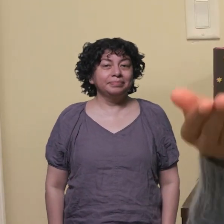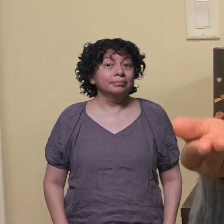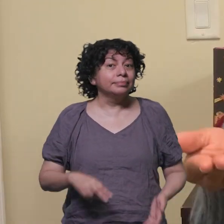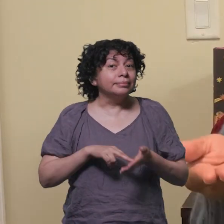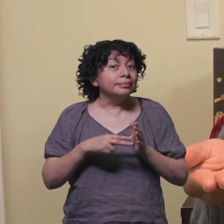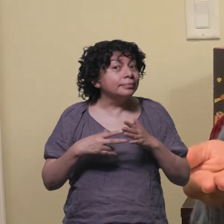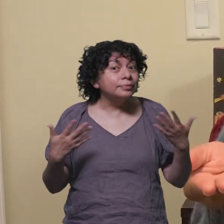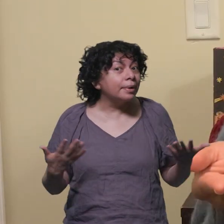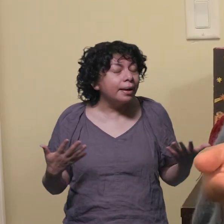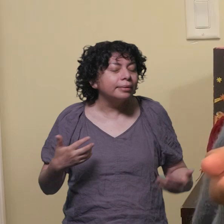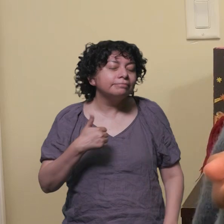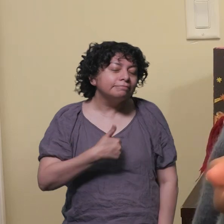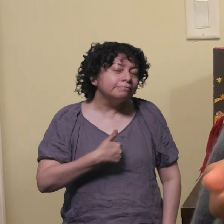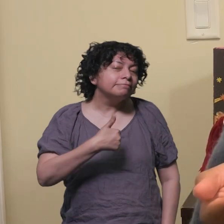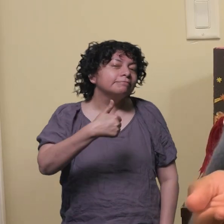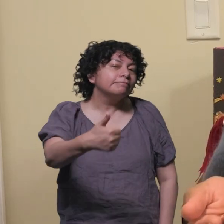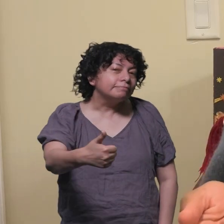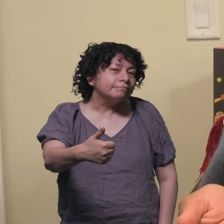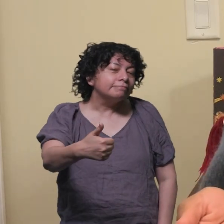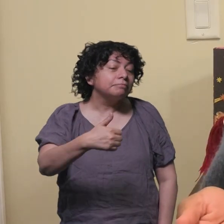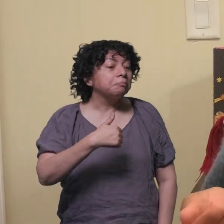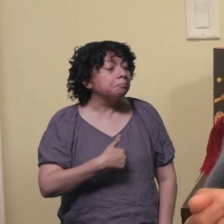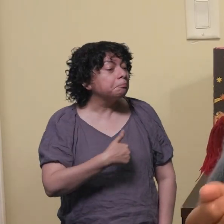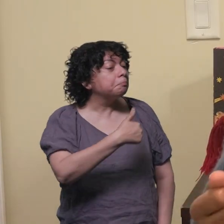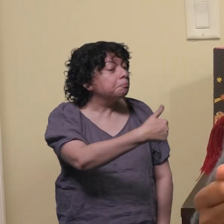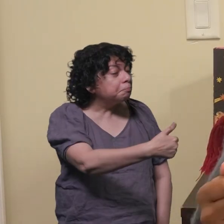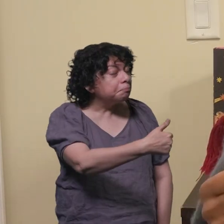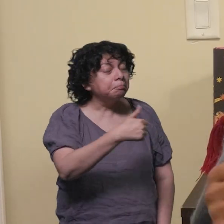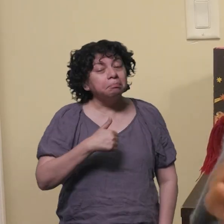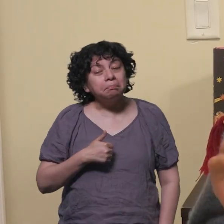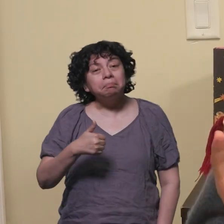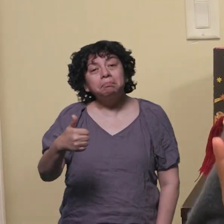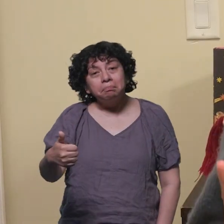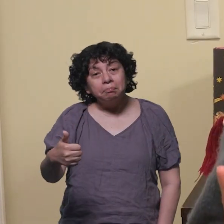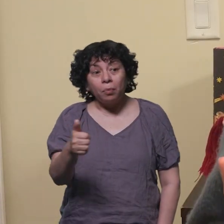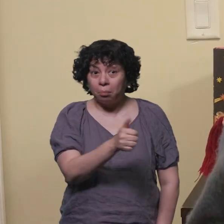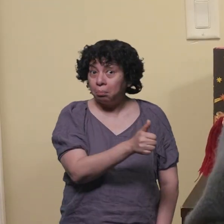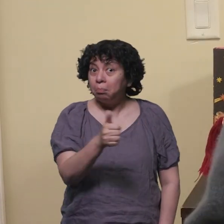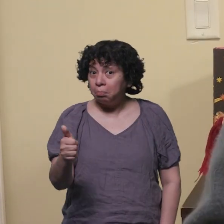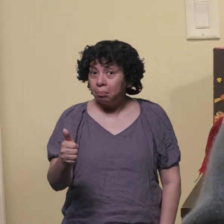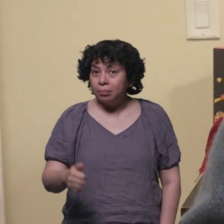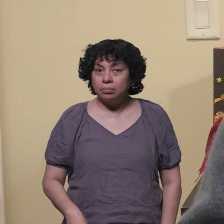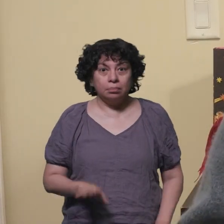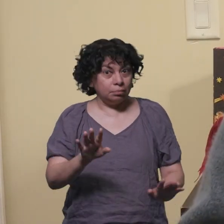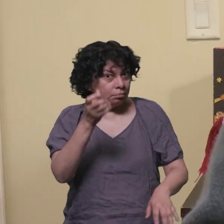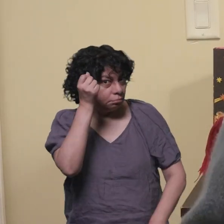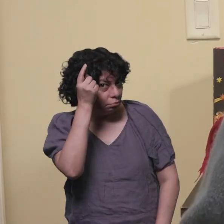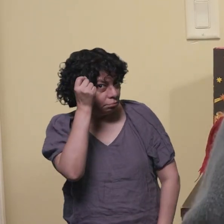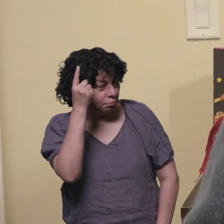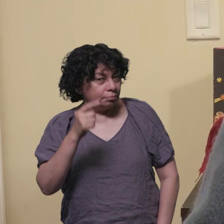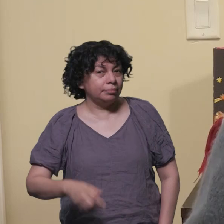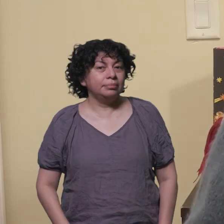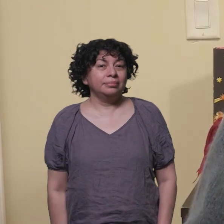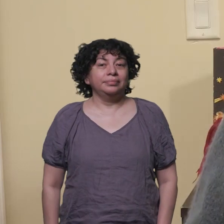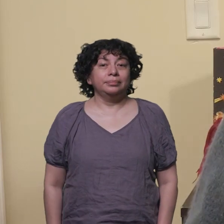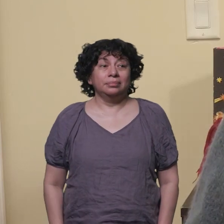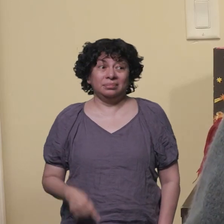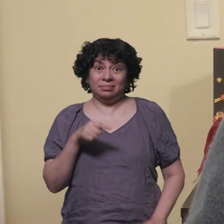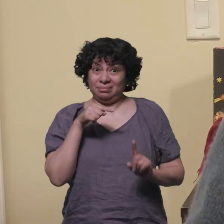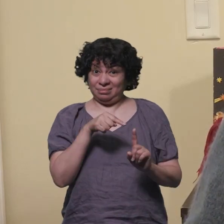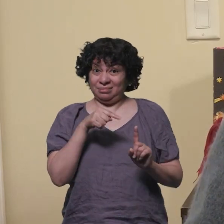move from one place to another place. And get this,